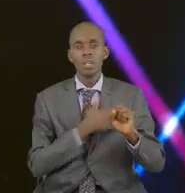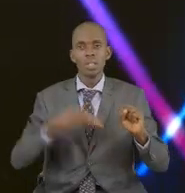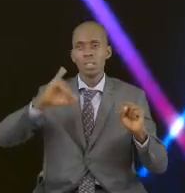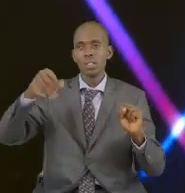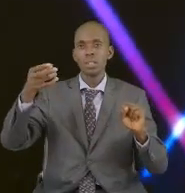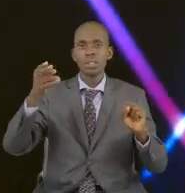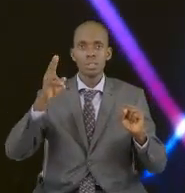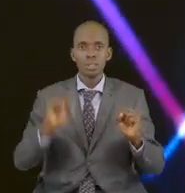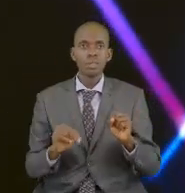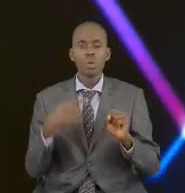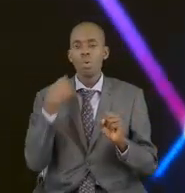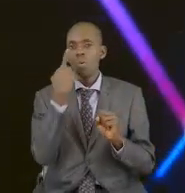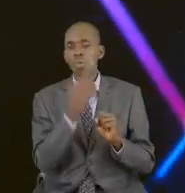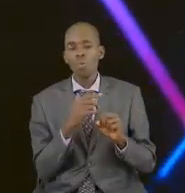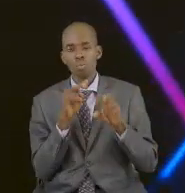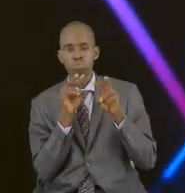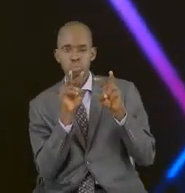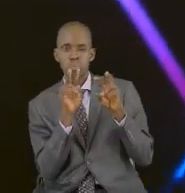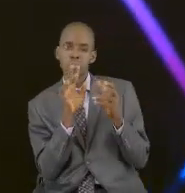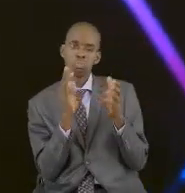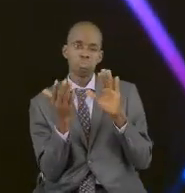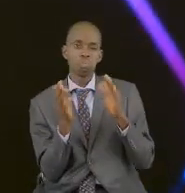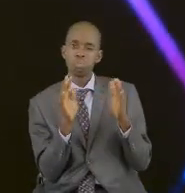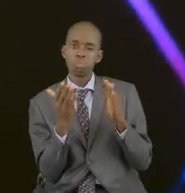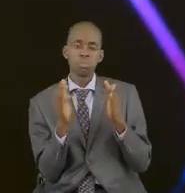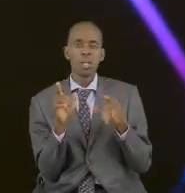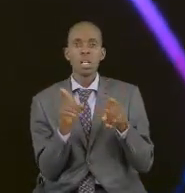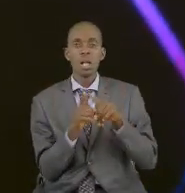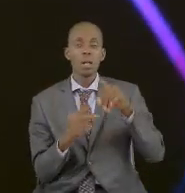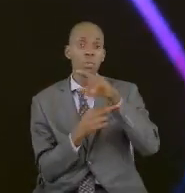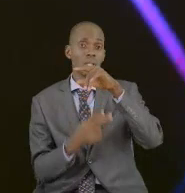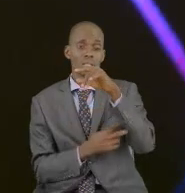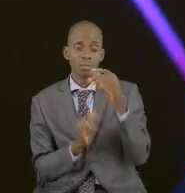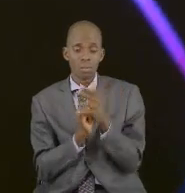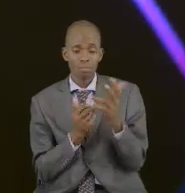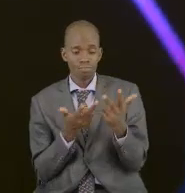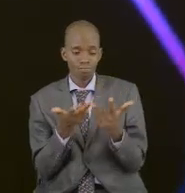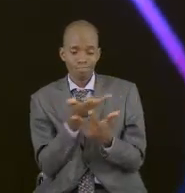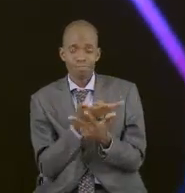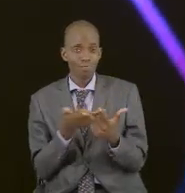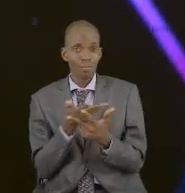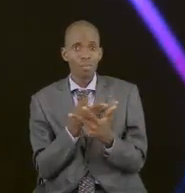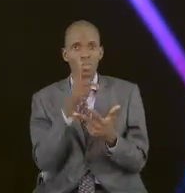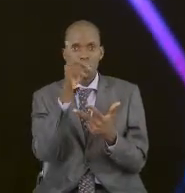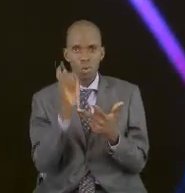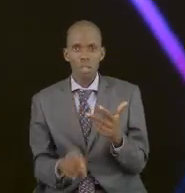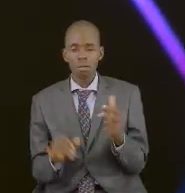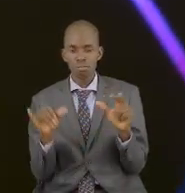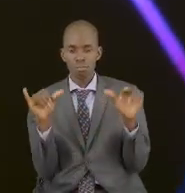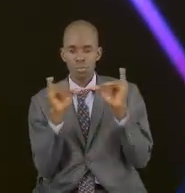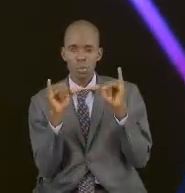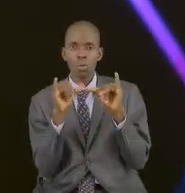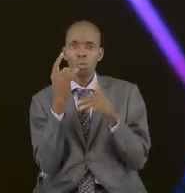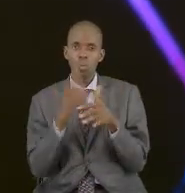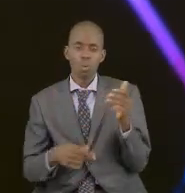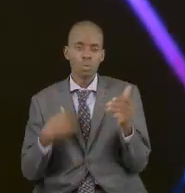seemed to be pillars, those three apostles, you could measure what you were doing,